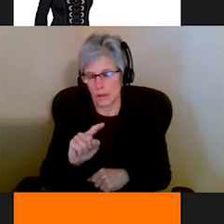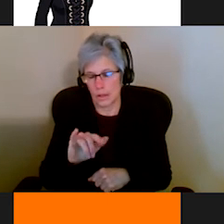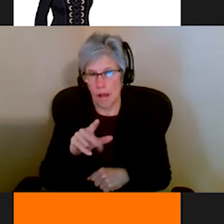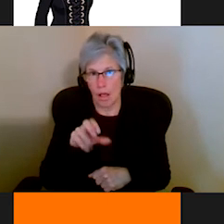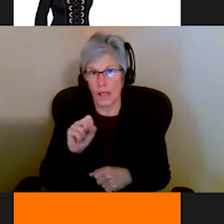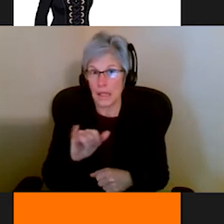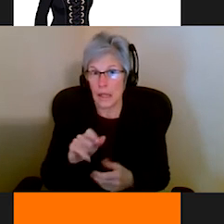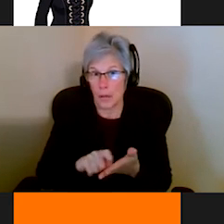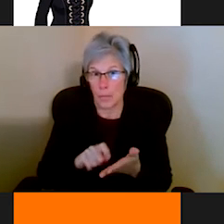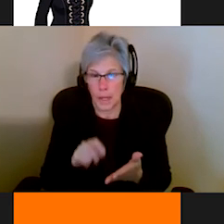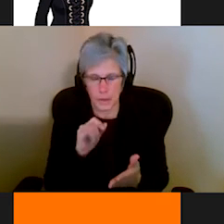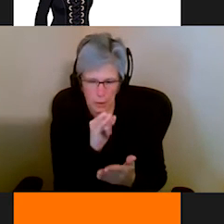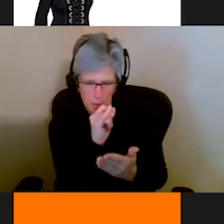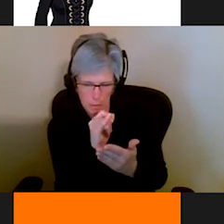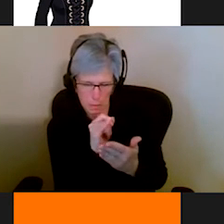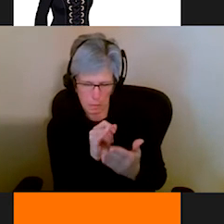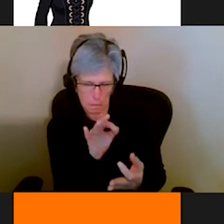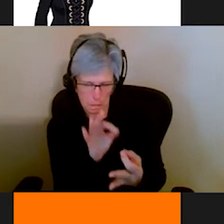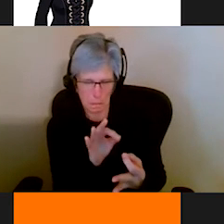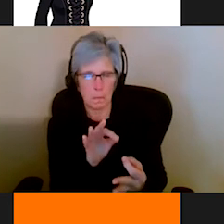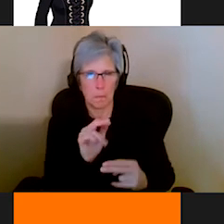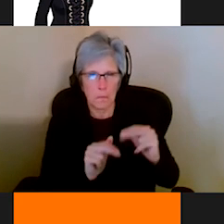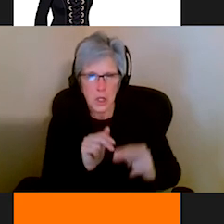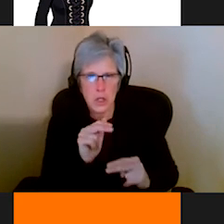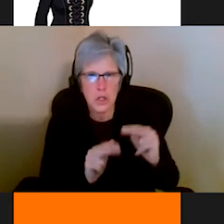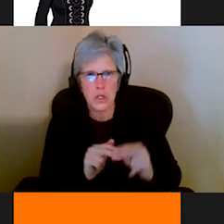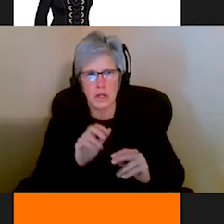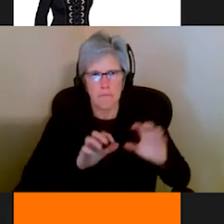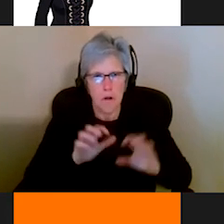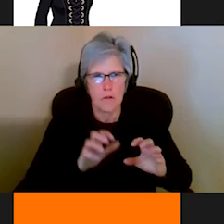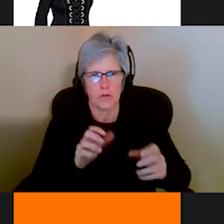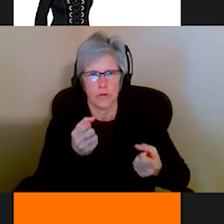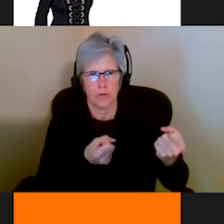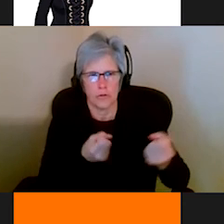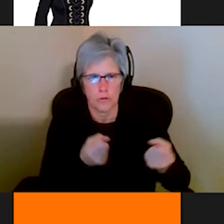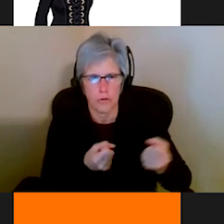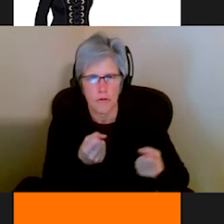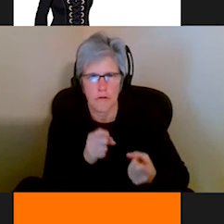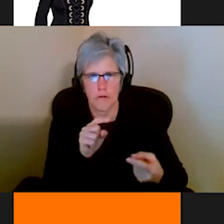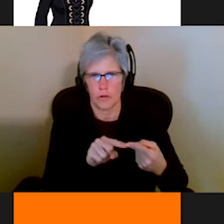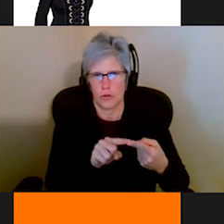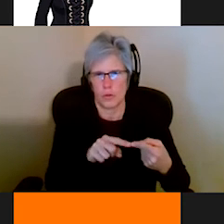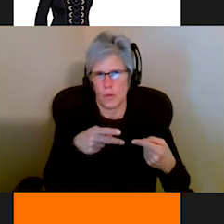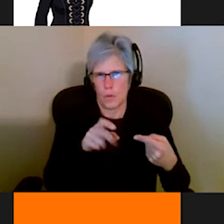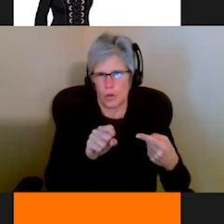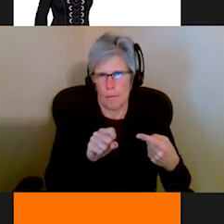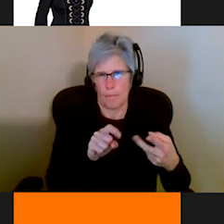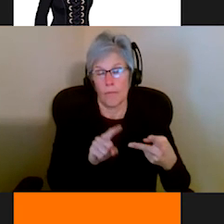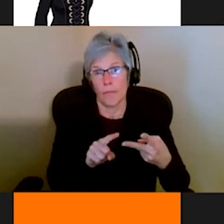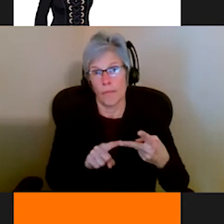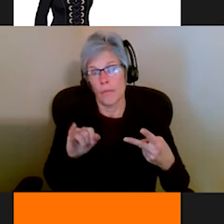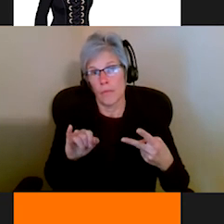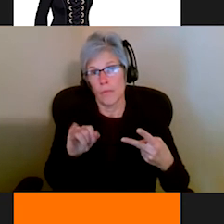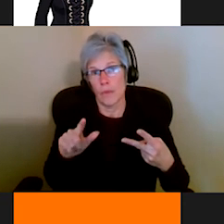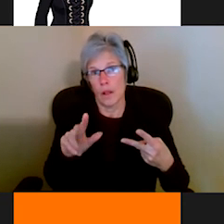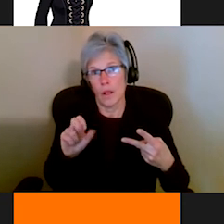draw feet and draw buildings and monsters and cars and things like that. I can do that in Photoshop. What I do in Illustrator